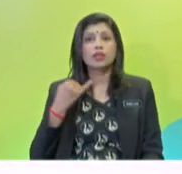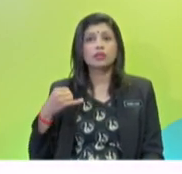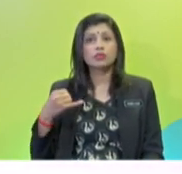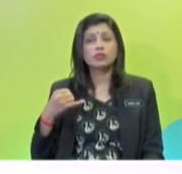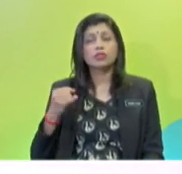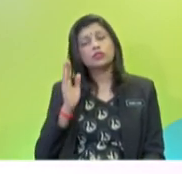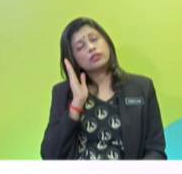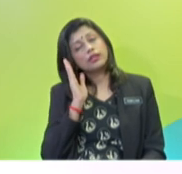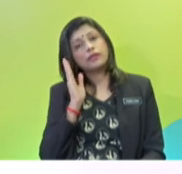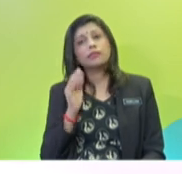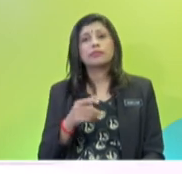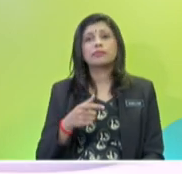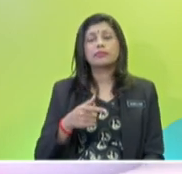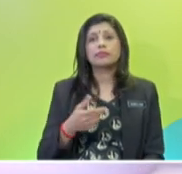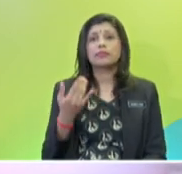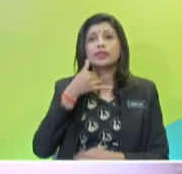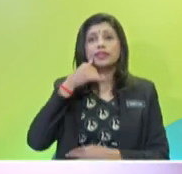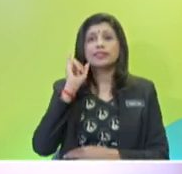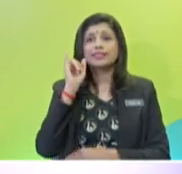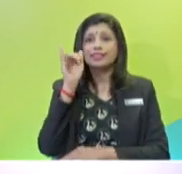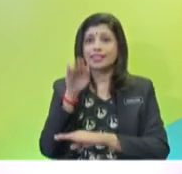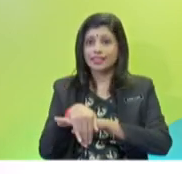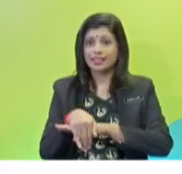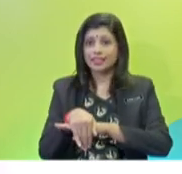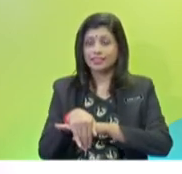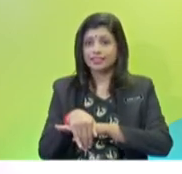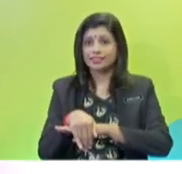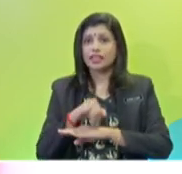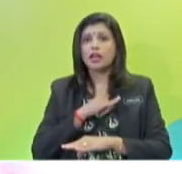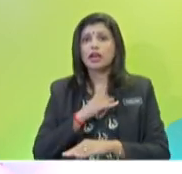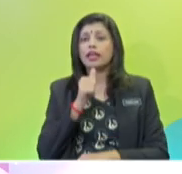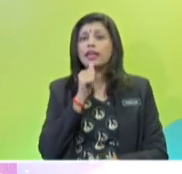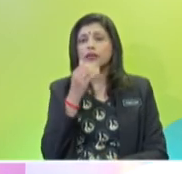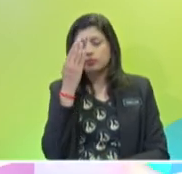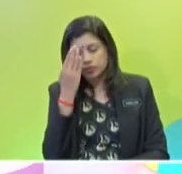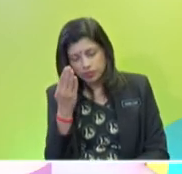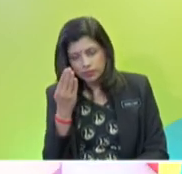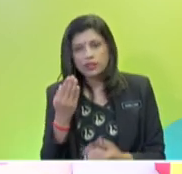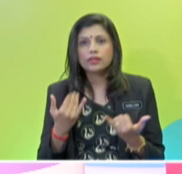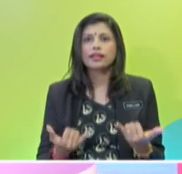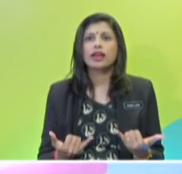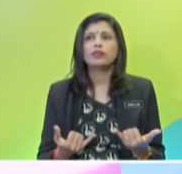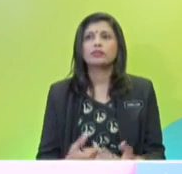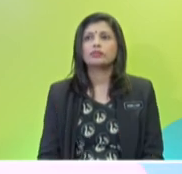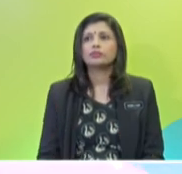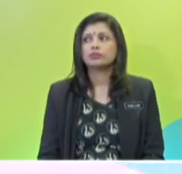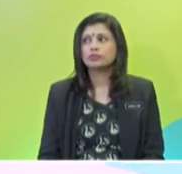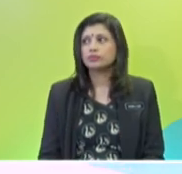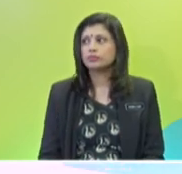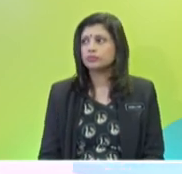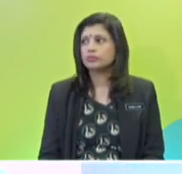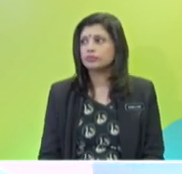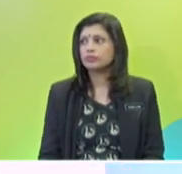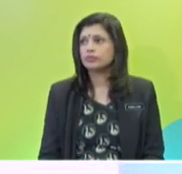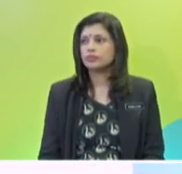very sleepy now. Ooh, okay. So, Akif, what is it? Is it because, is it so, or is it but? What is the